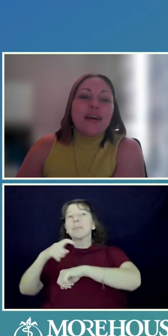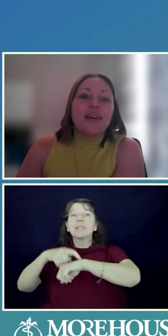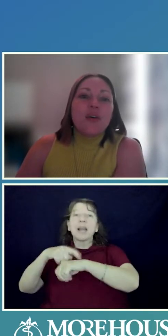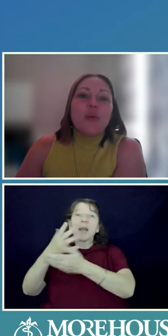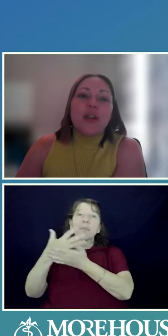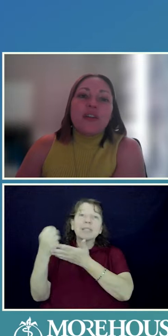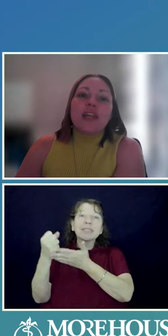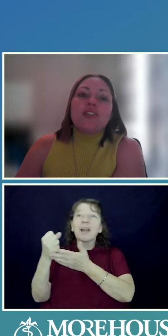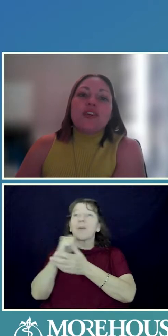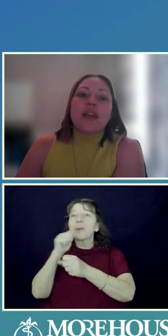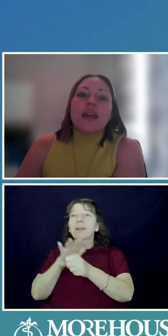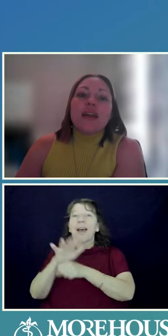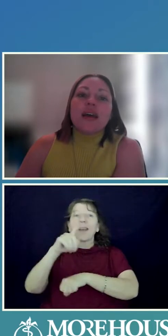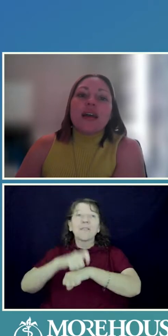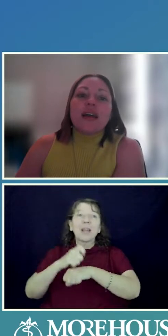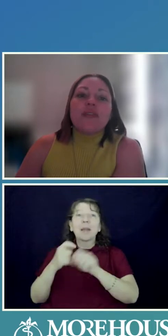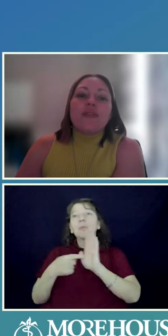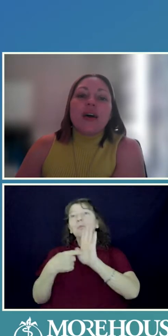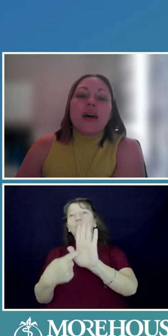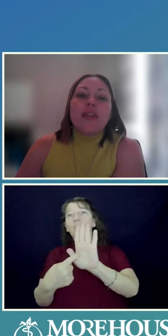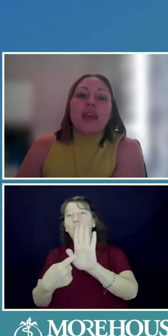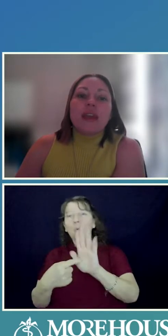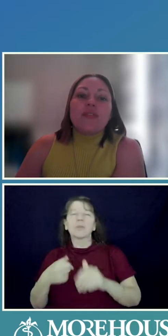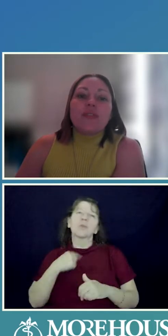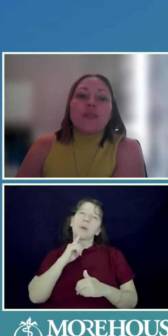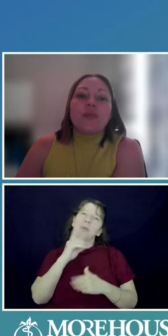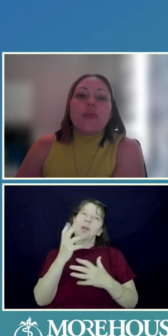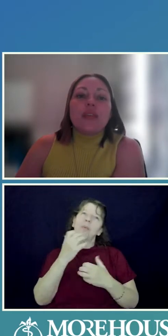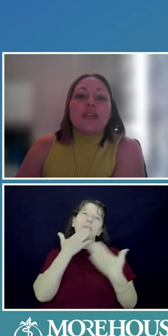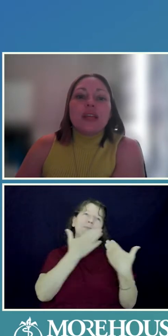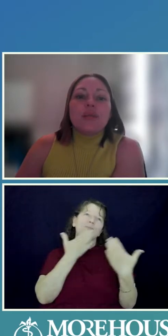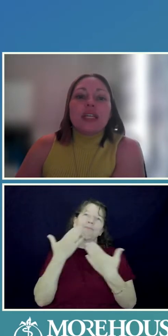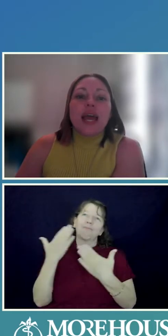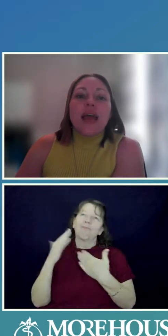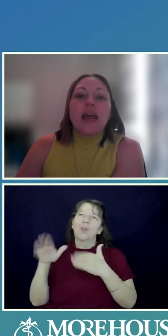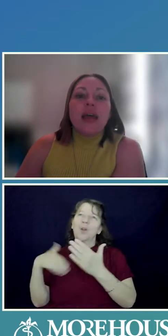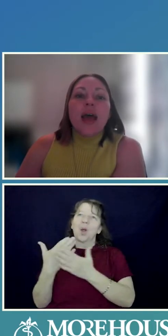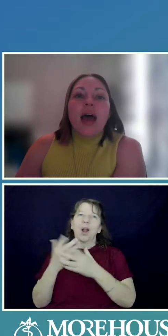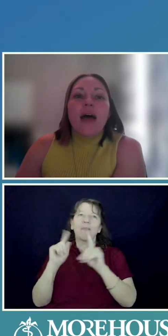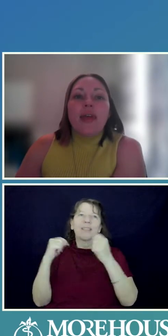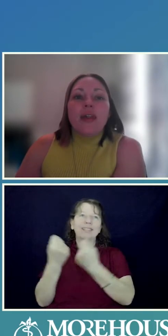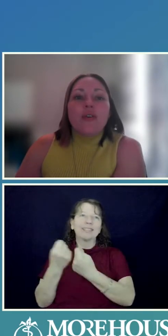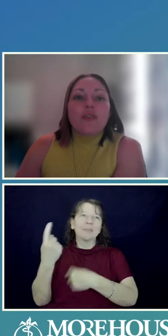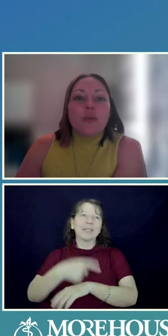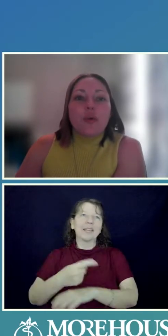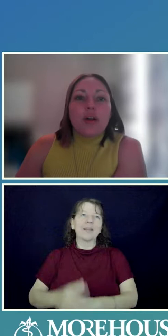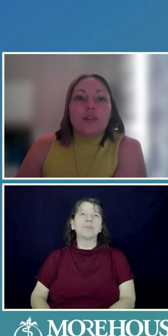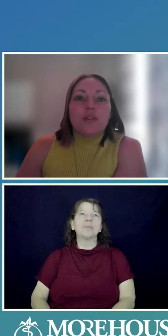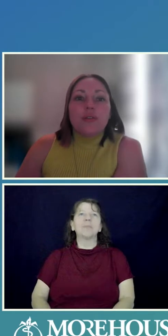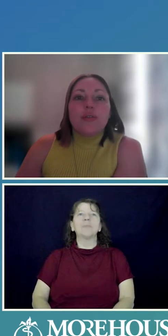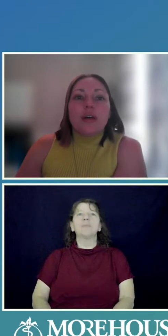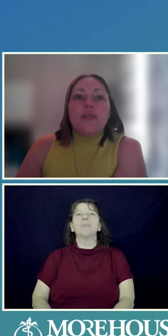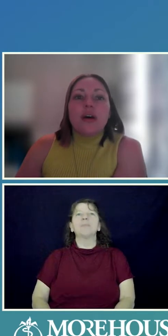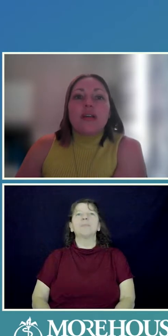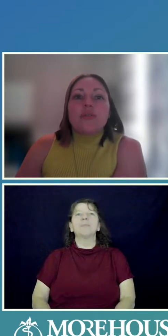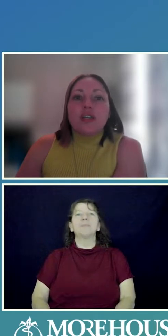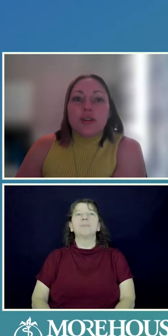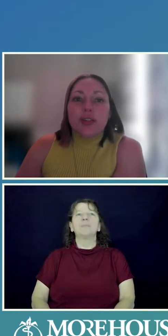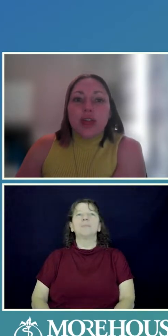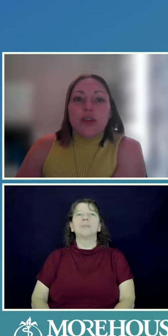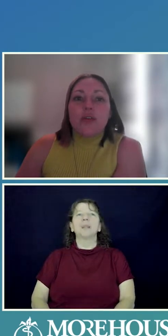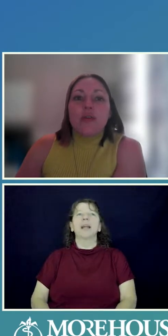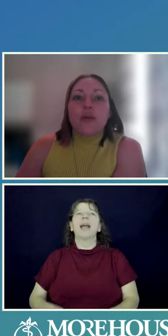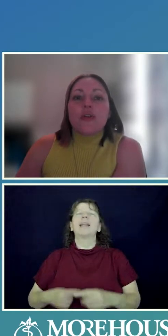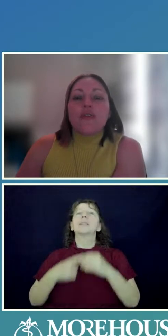and wanted to make sure that I give thanks to the team today. And then also want to give a